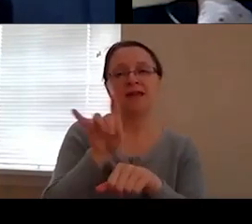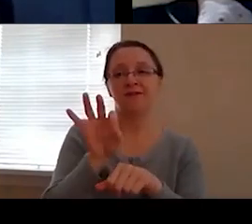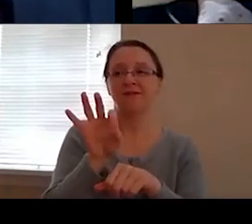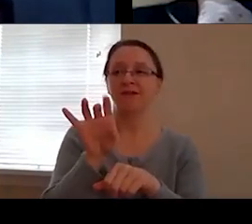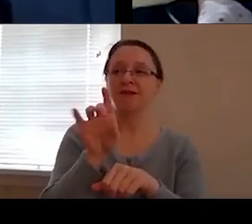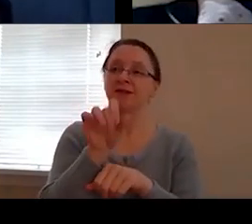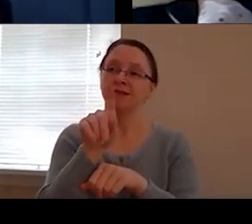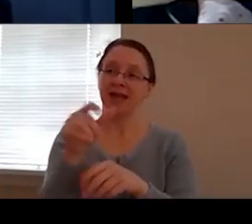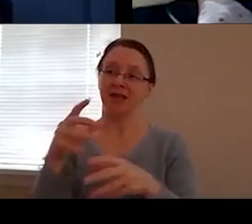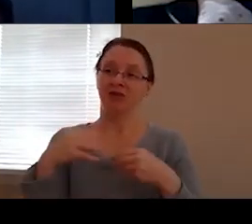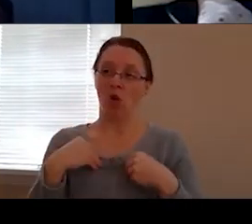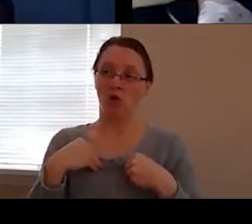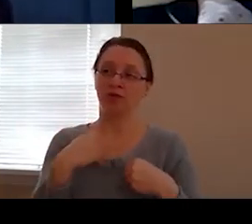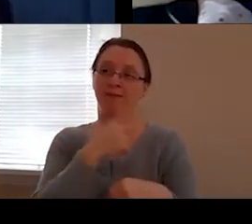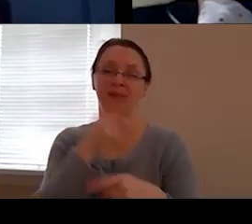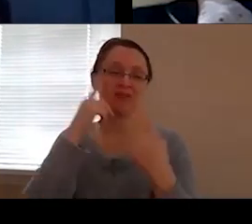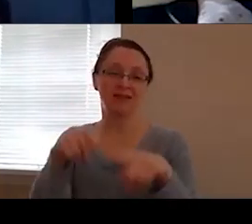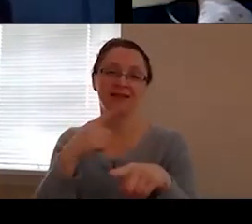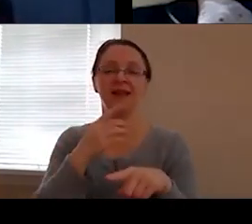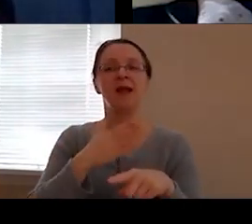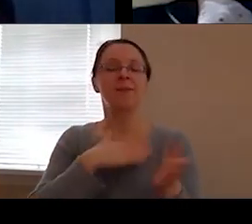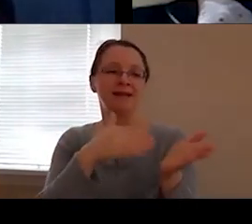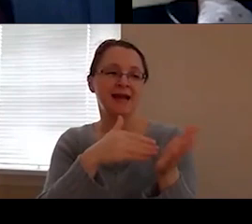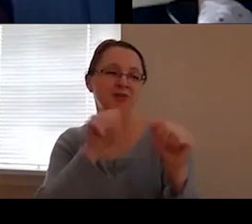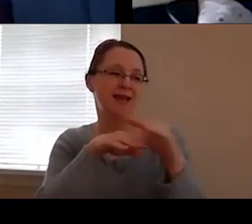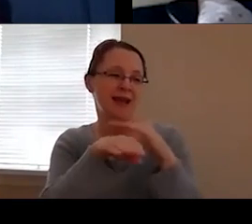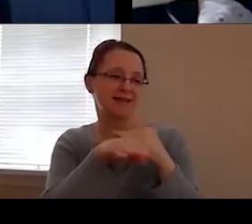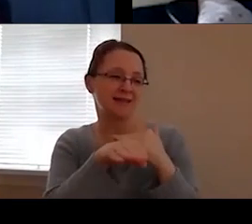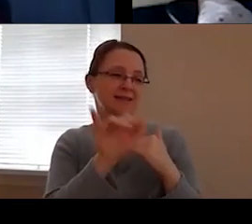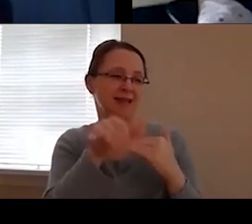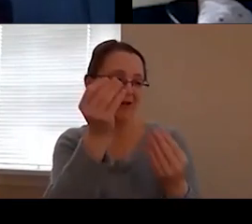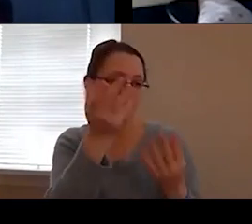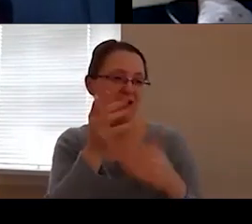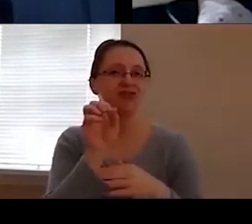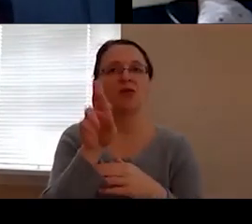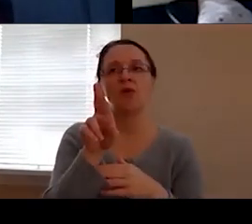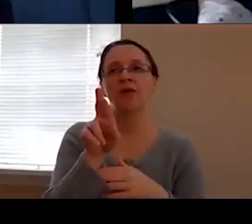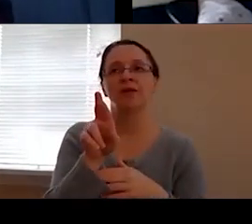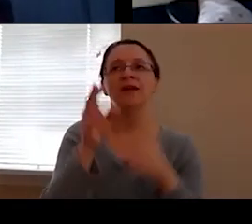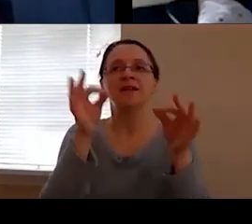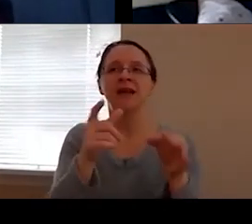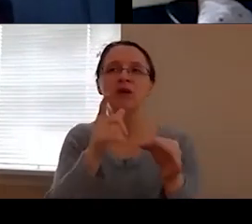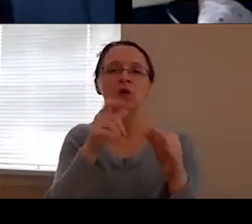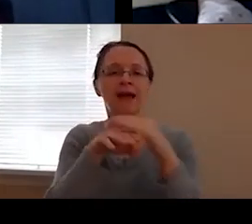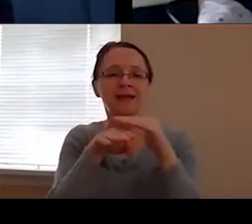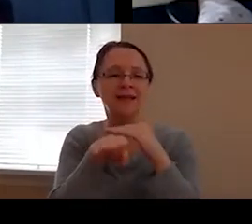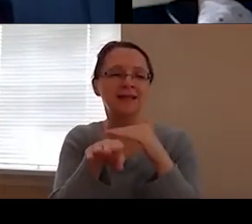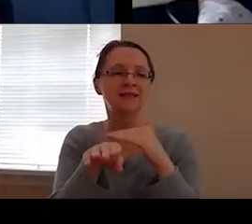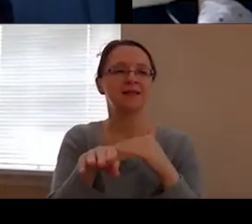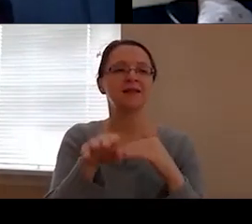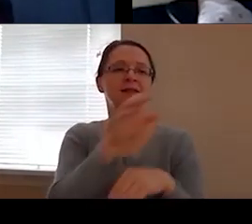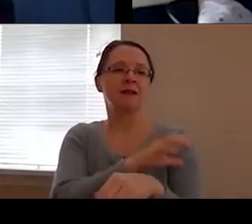can, based on consent, say, okay, my doctor can access the data, or the site who's doing the clinical trial can access